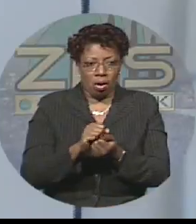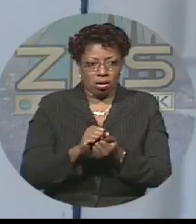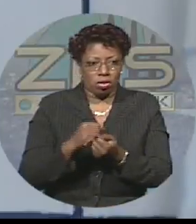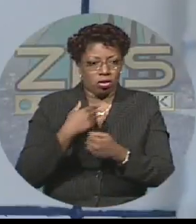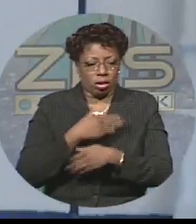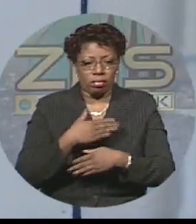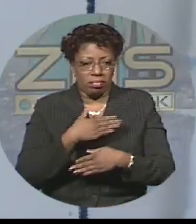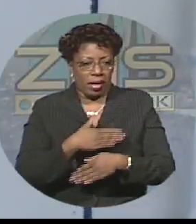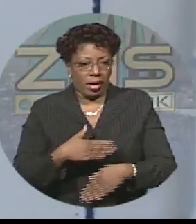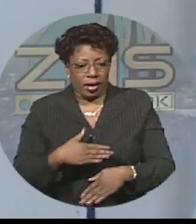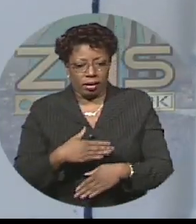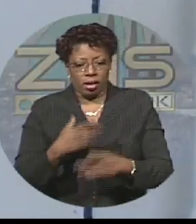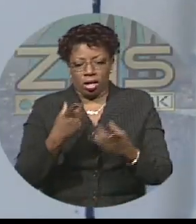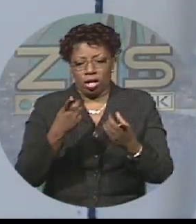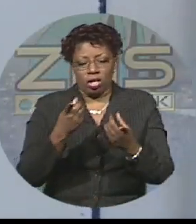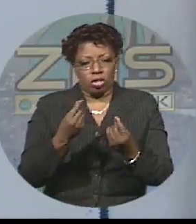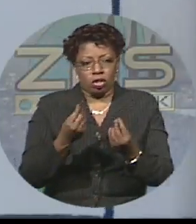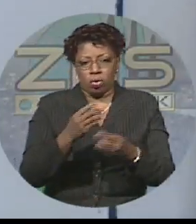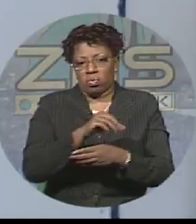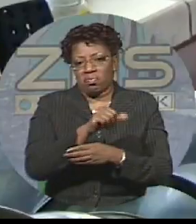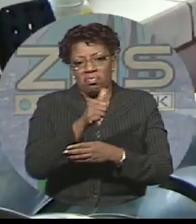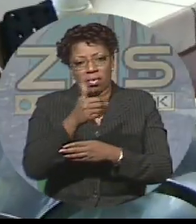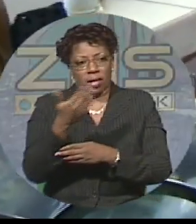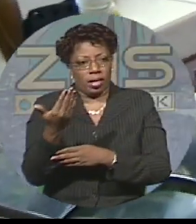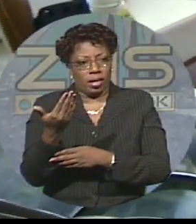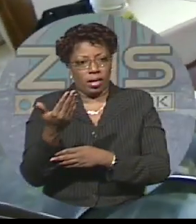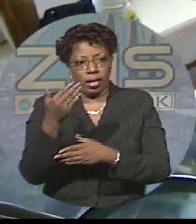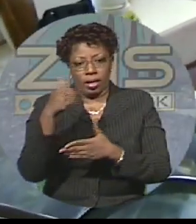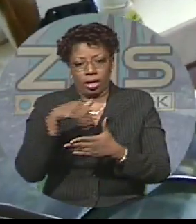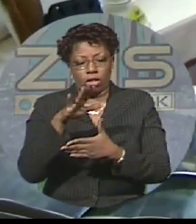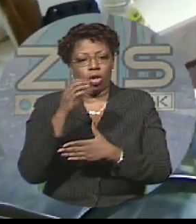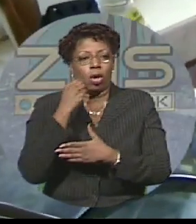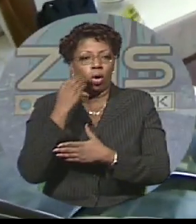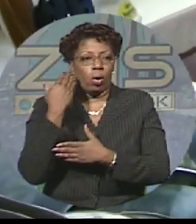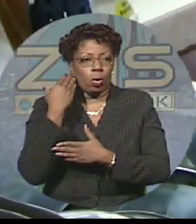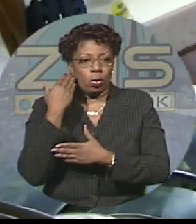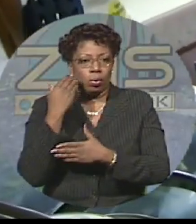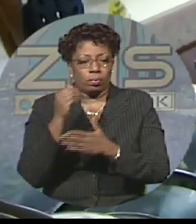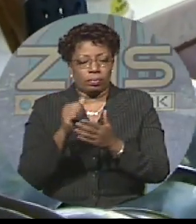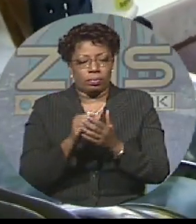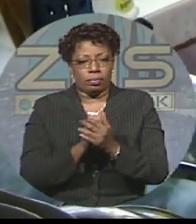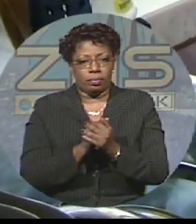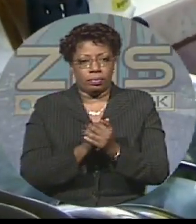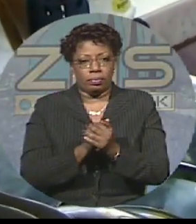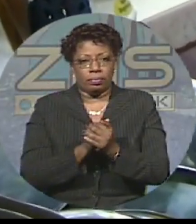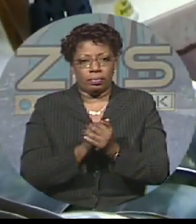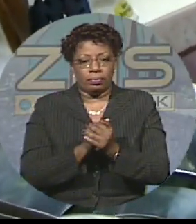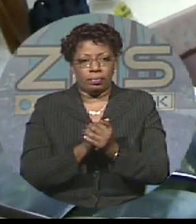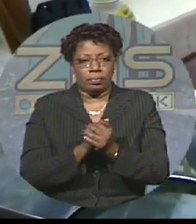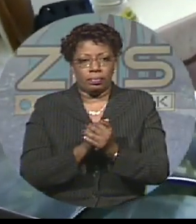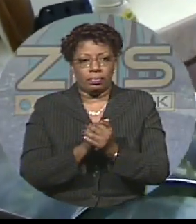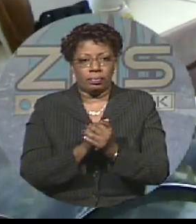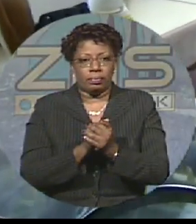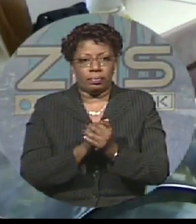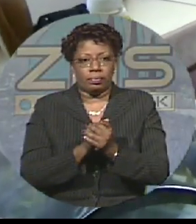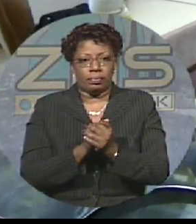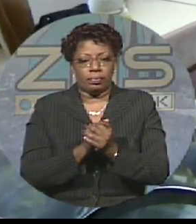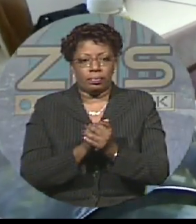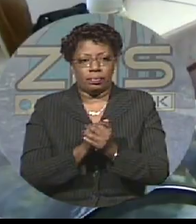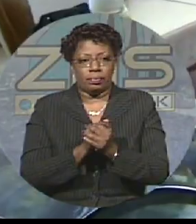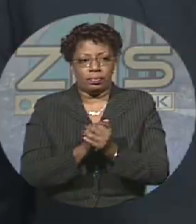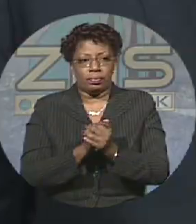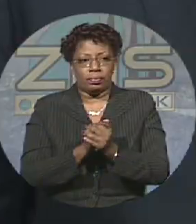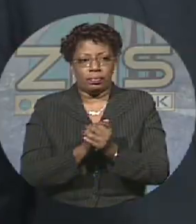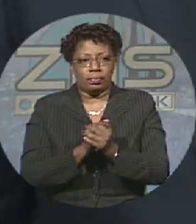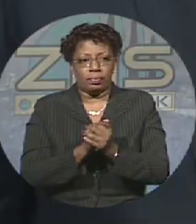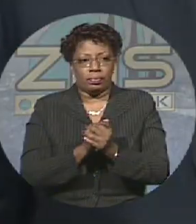take a shower, or any other demands for hot water around your home. Janae Noel Ferguson, ZNS Network